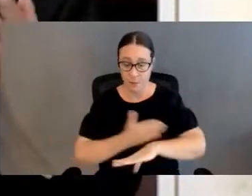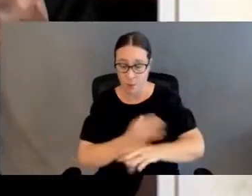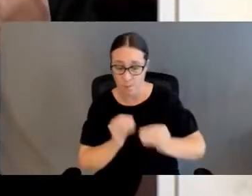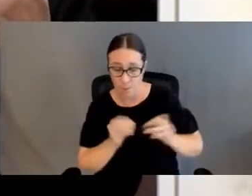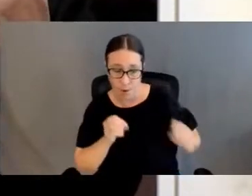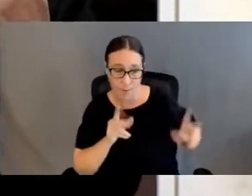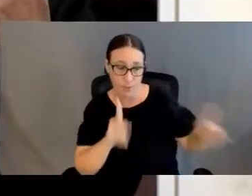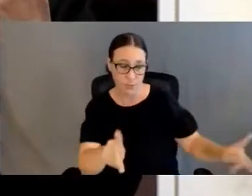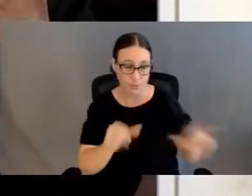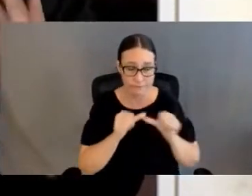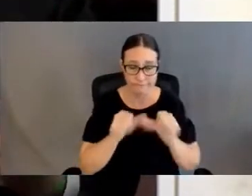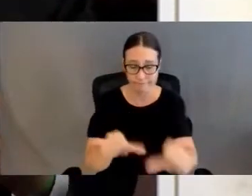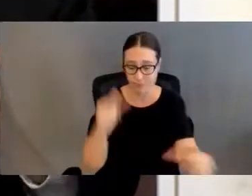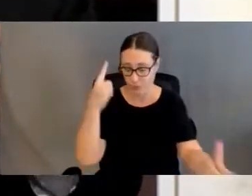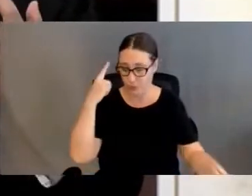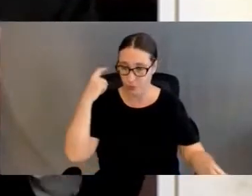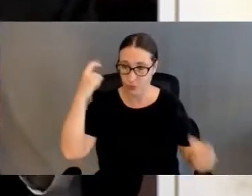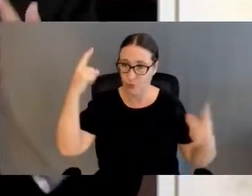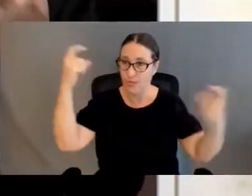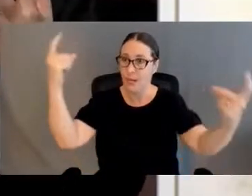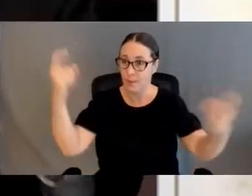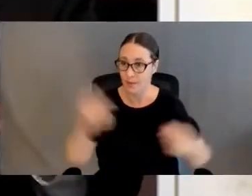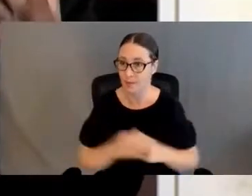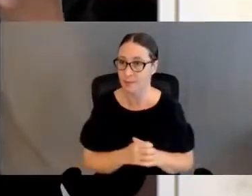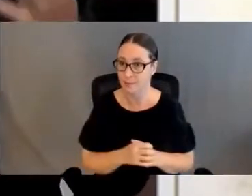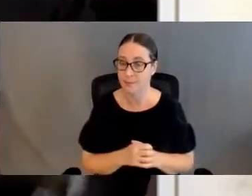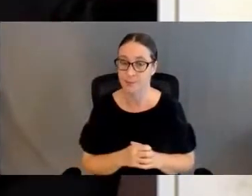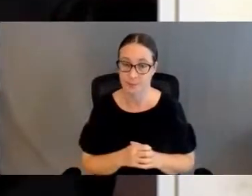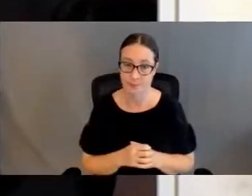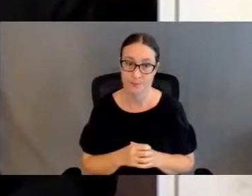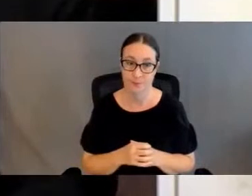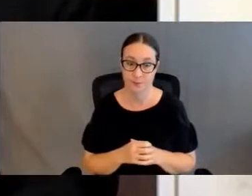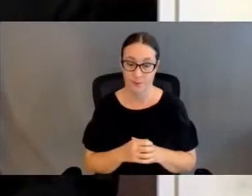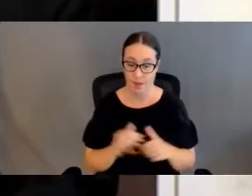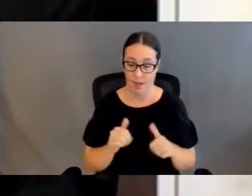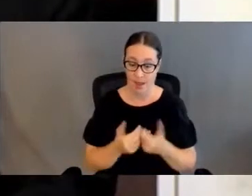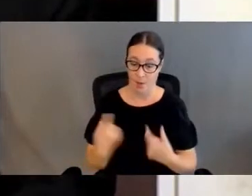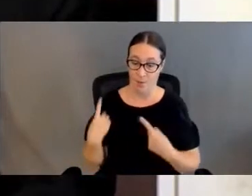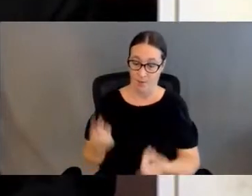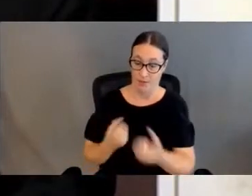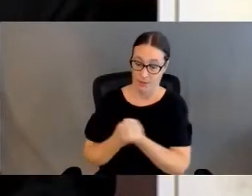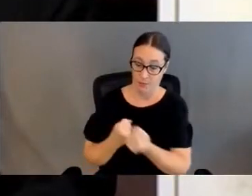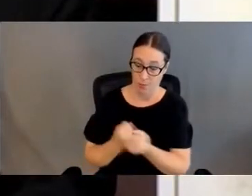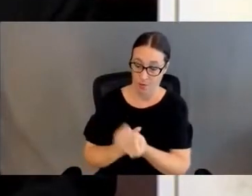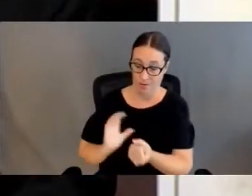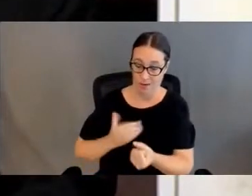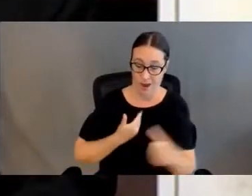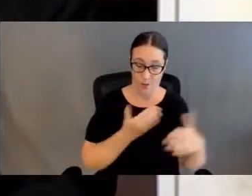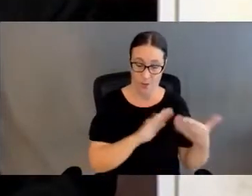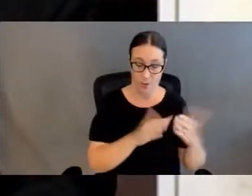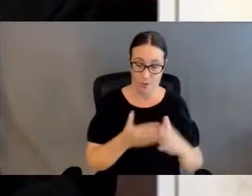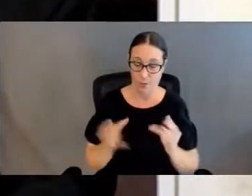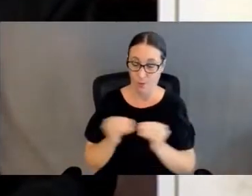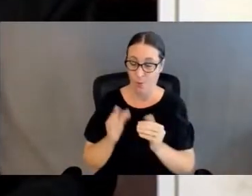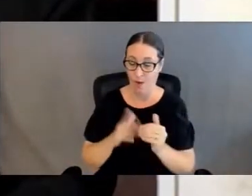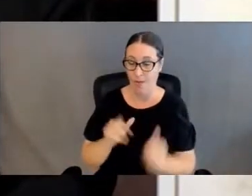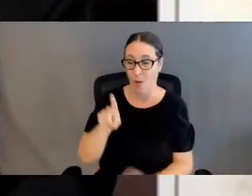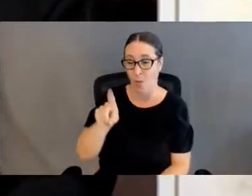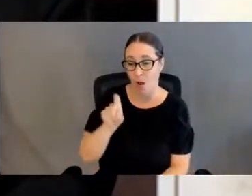dreaming. The message that we have been giving to our community, more than 100,000 members that we have right now, is that